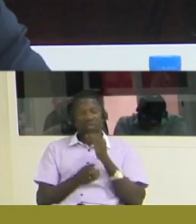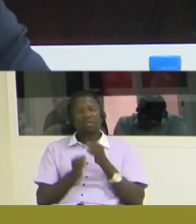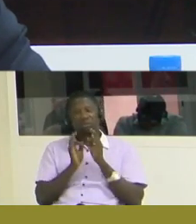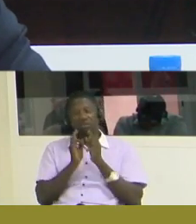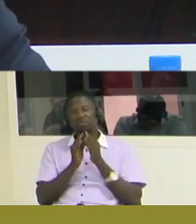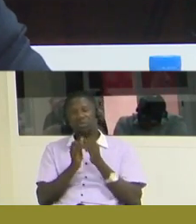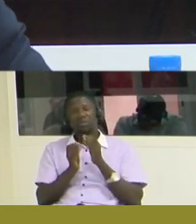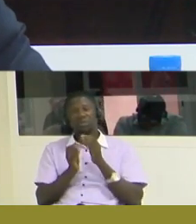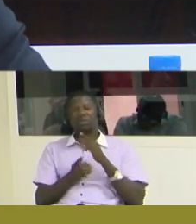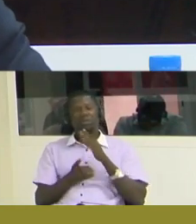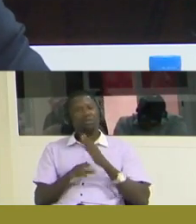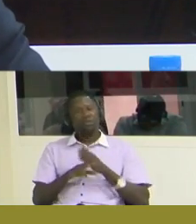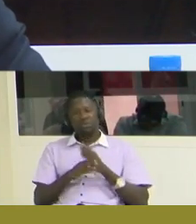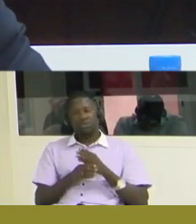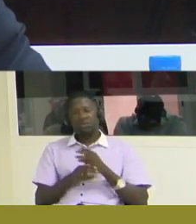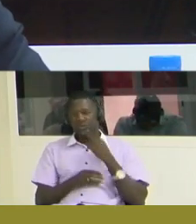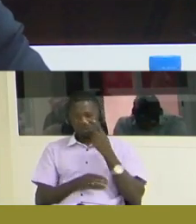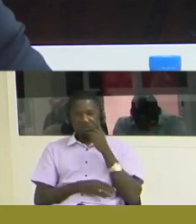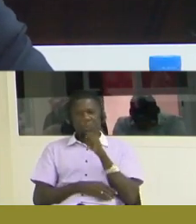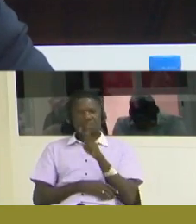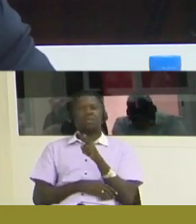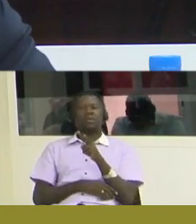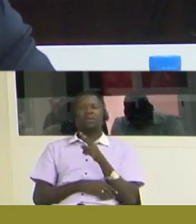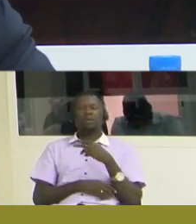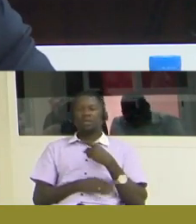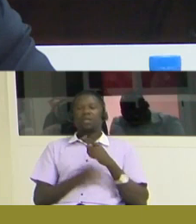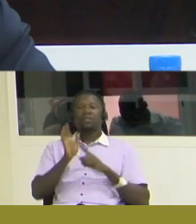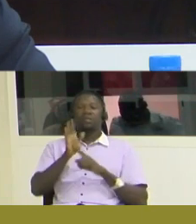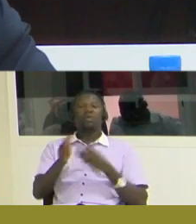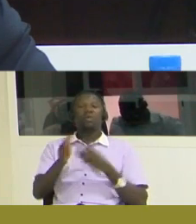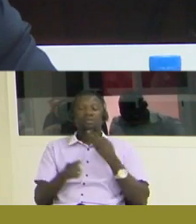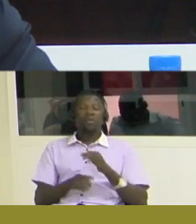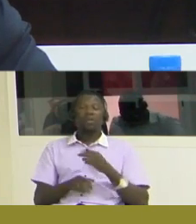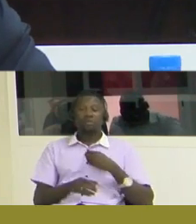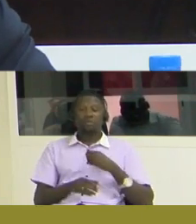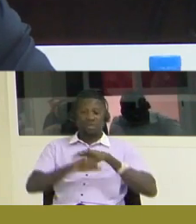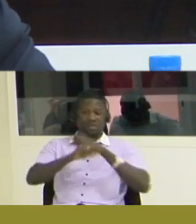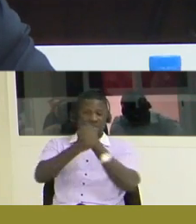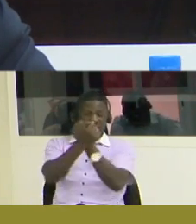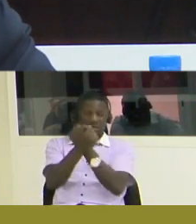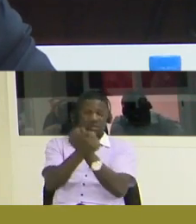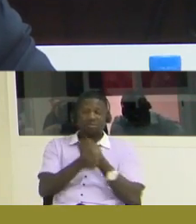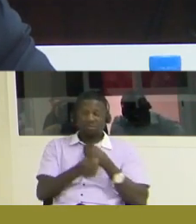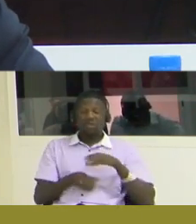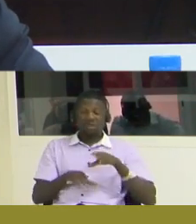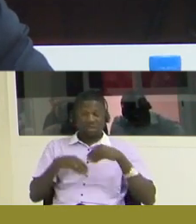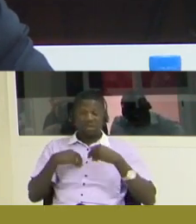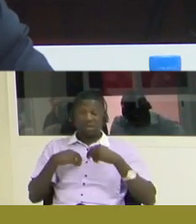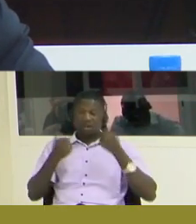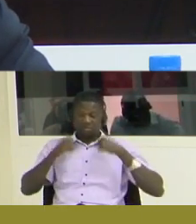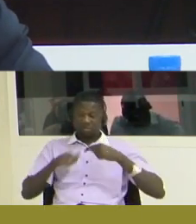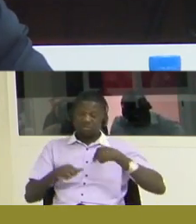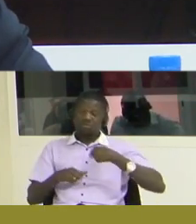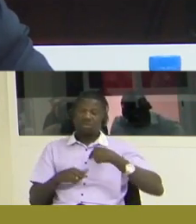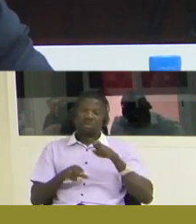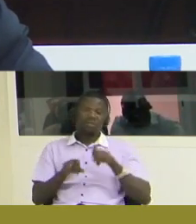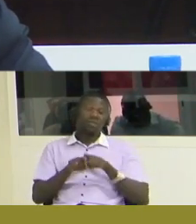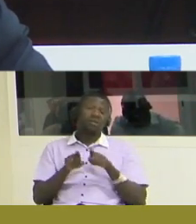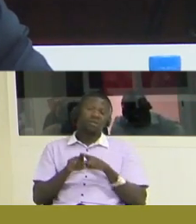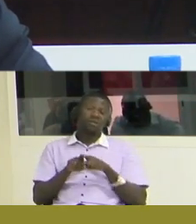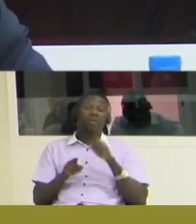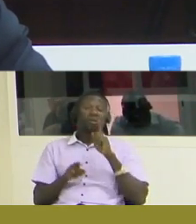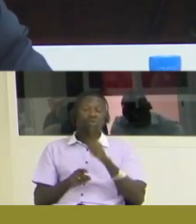ordinarily foresee because even if I was in detention under that I would expect the same but I never